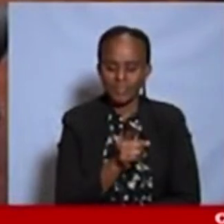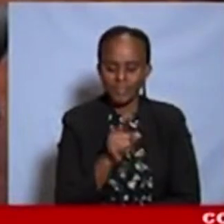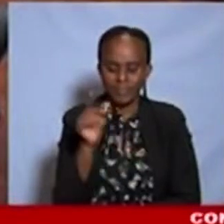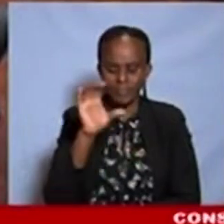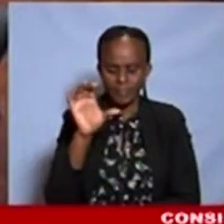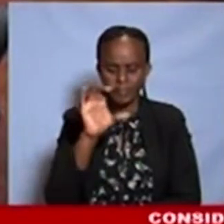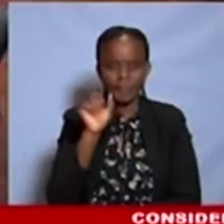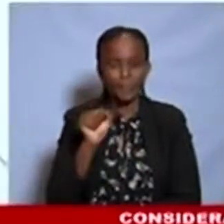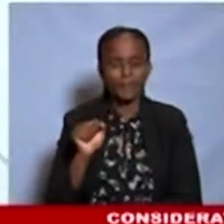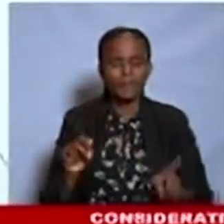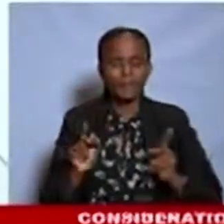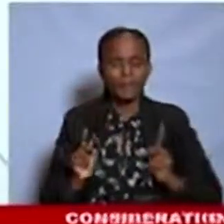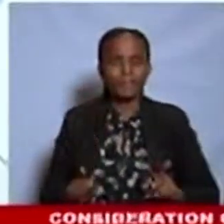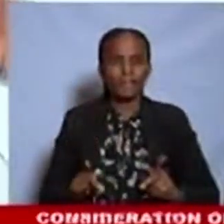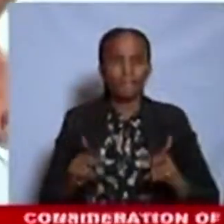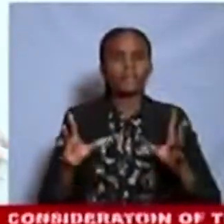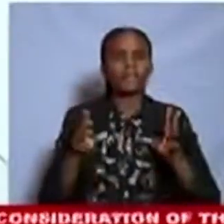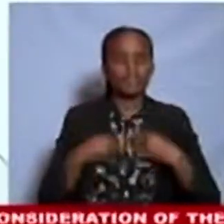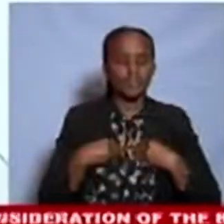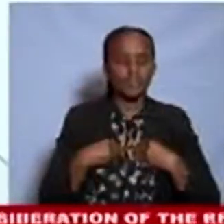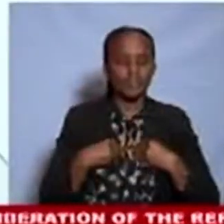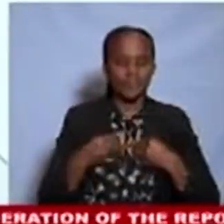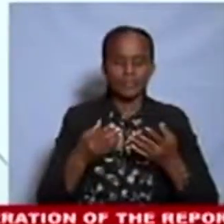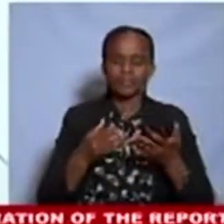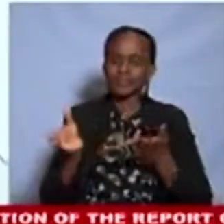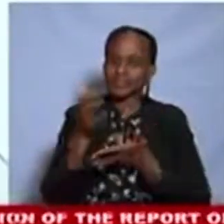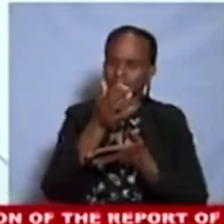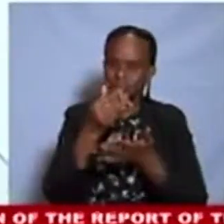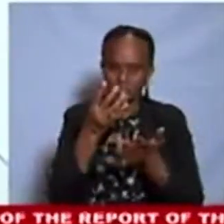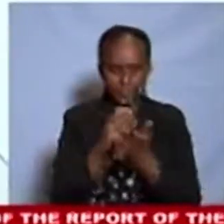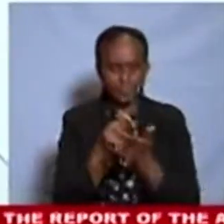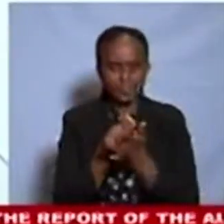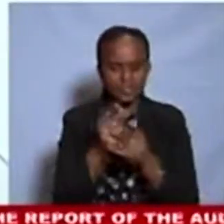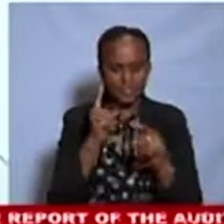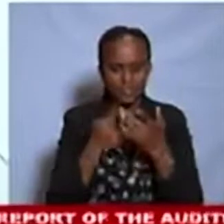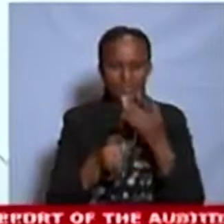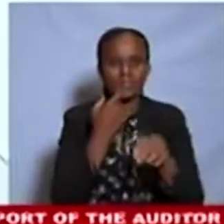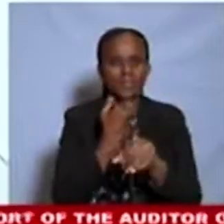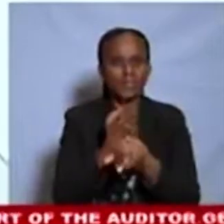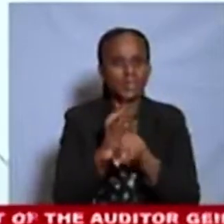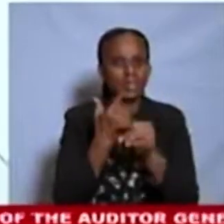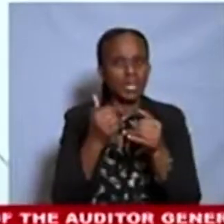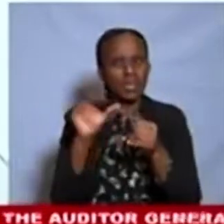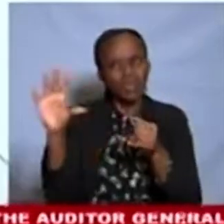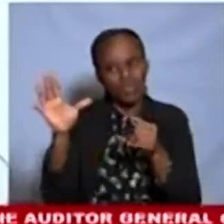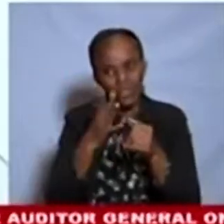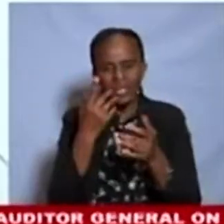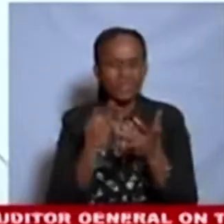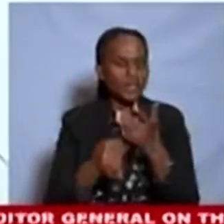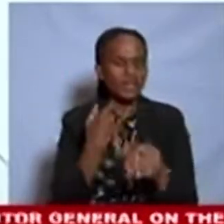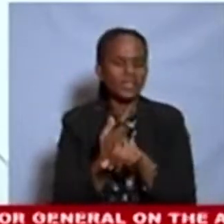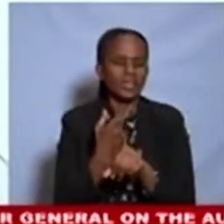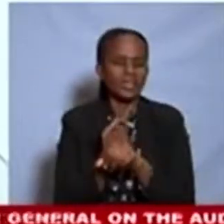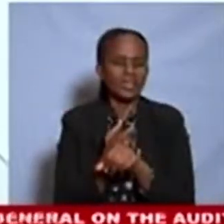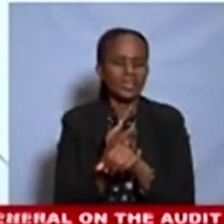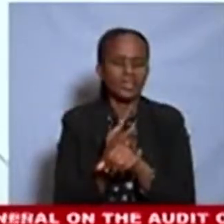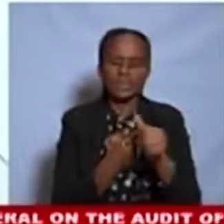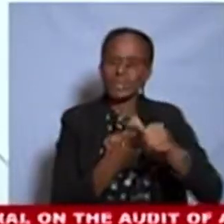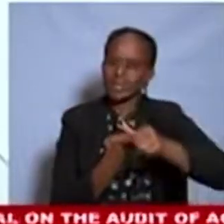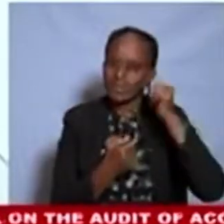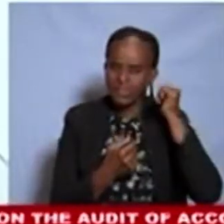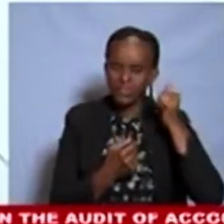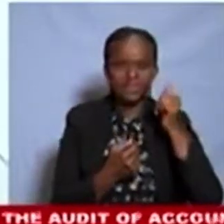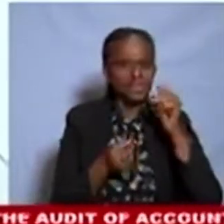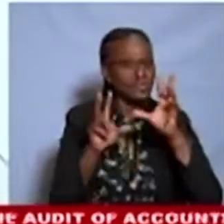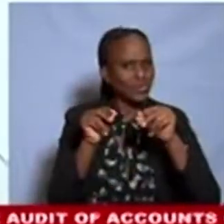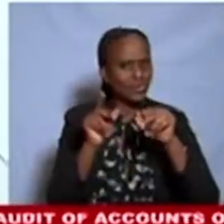CS, the person admitted he collected the money. What is so difficult to collect it back? He is not refusing that he didn't take